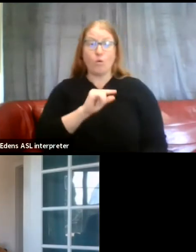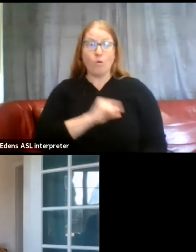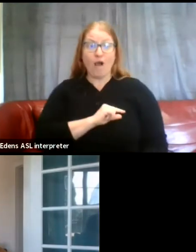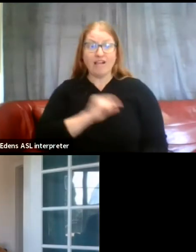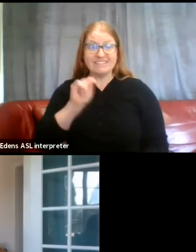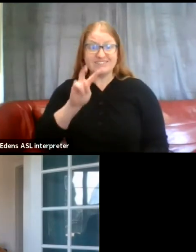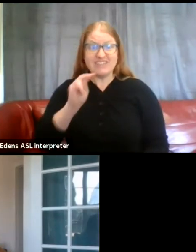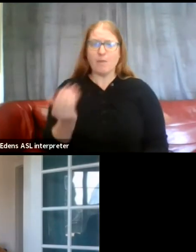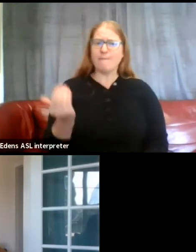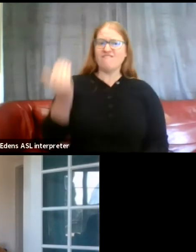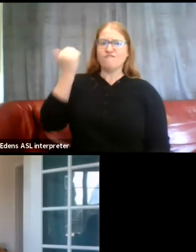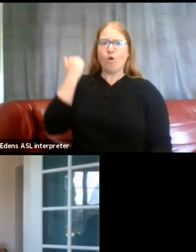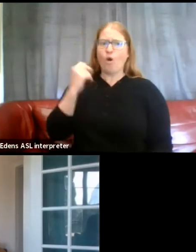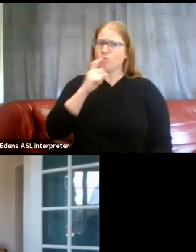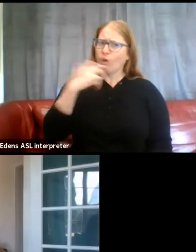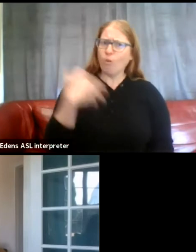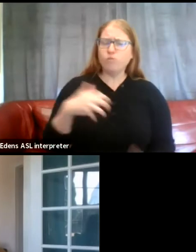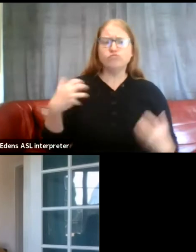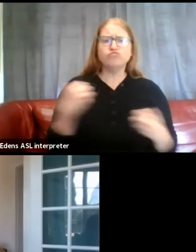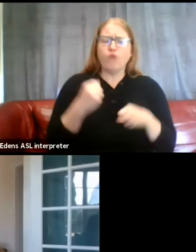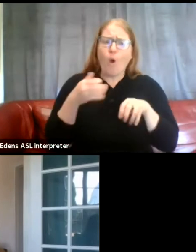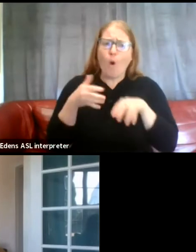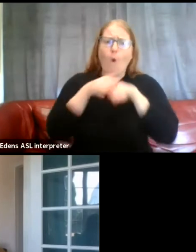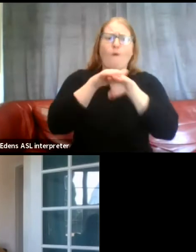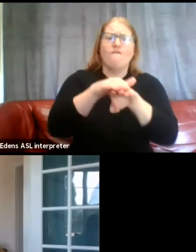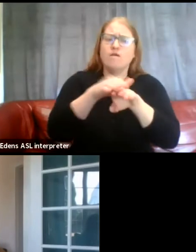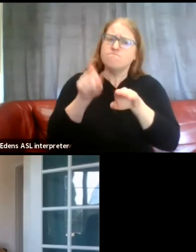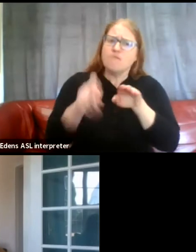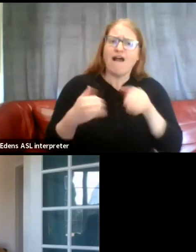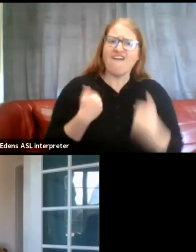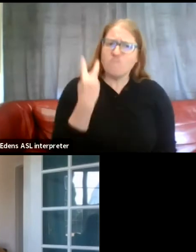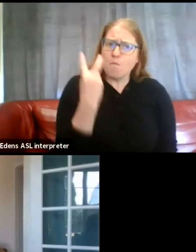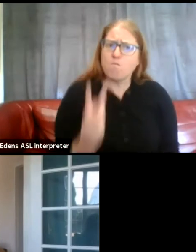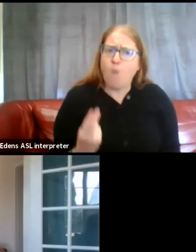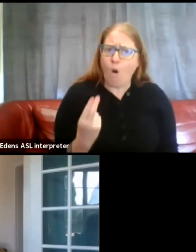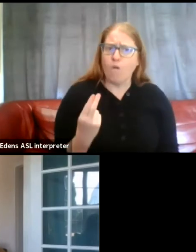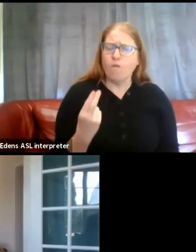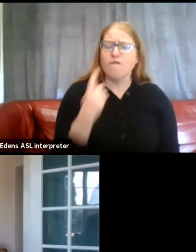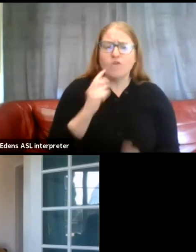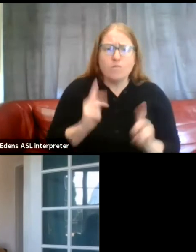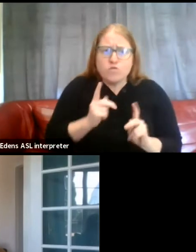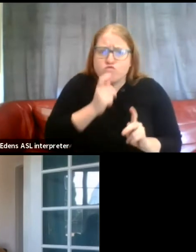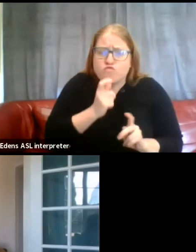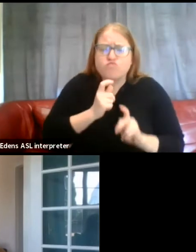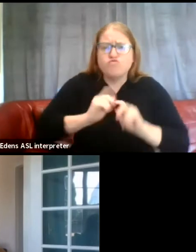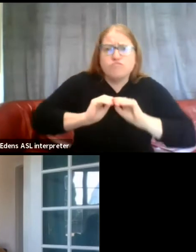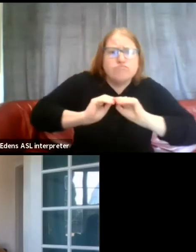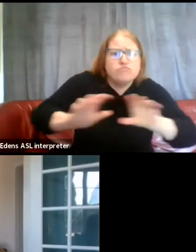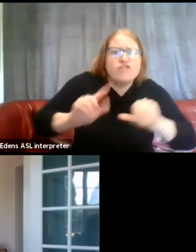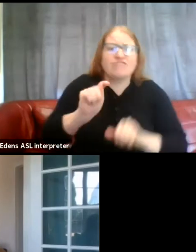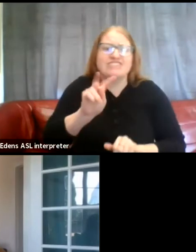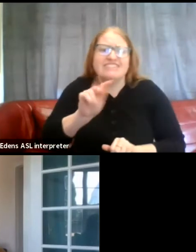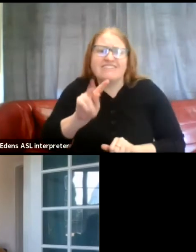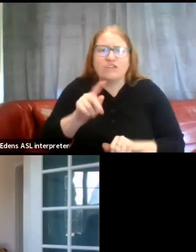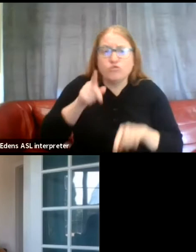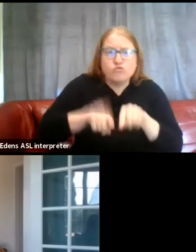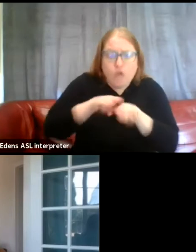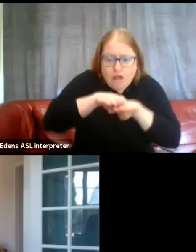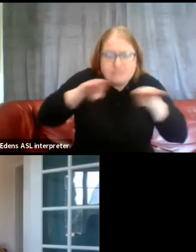such overlapping categories for the people who put out TV that it was hard to separate. At this